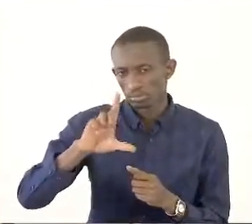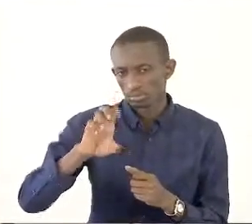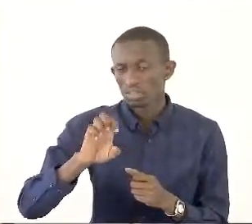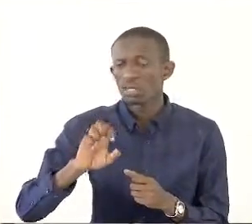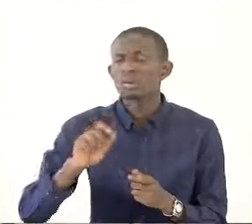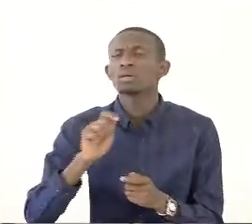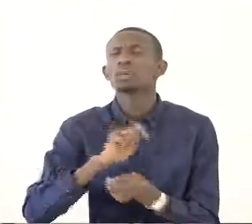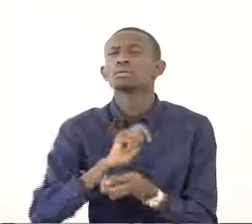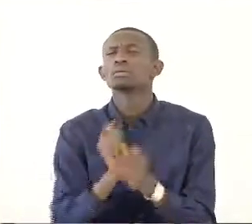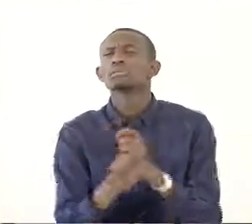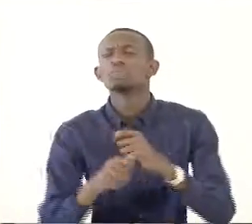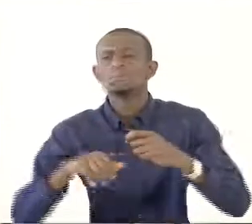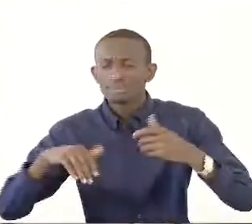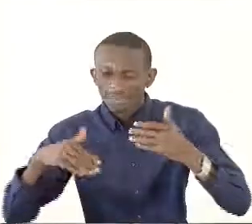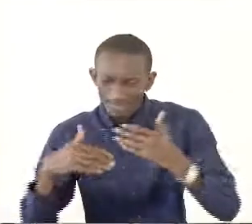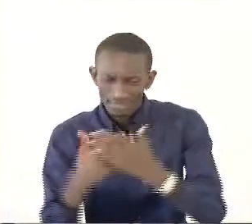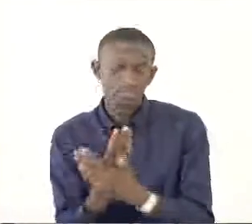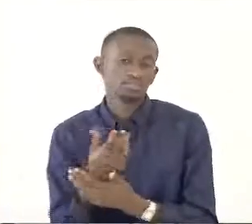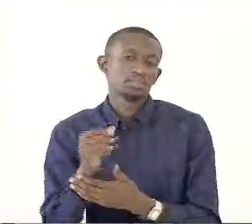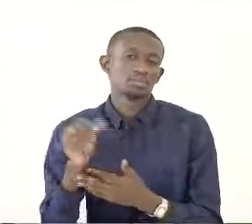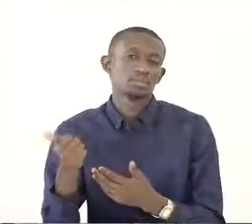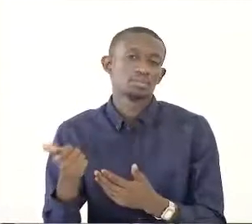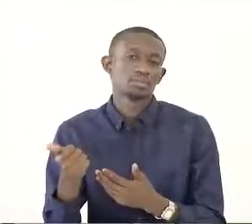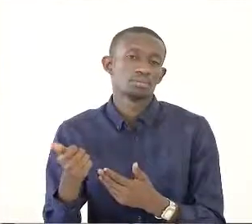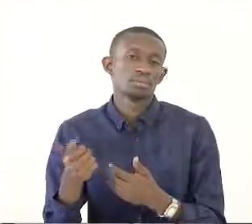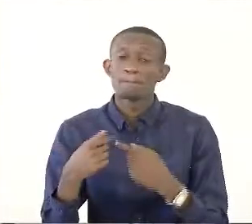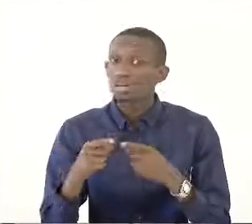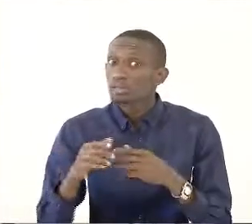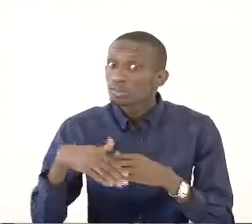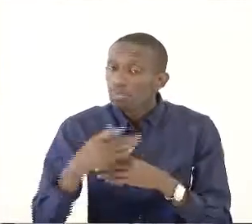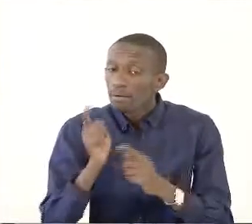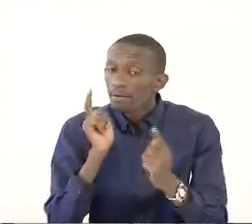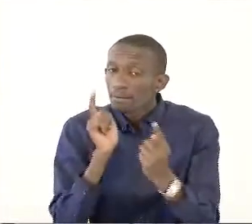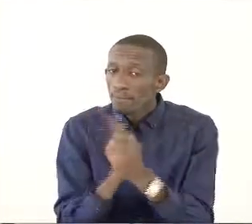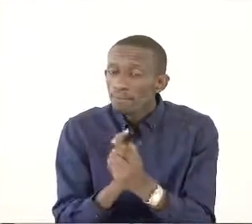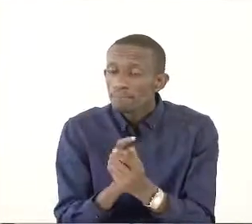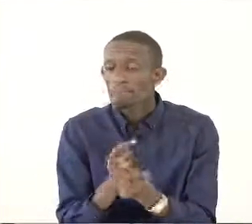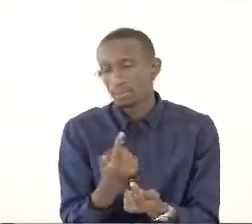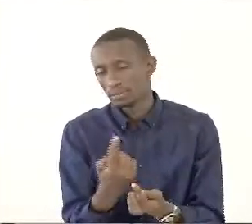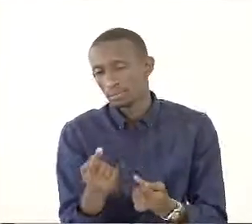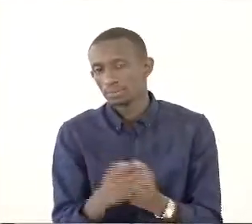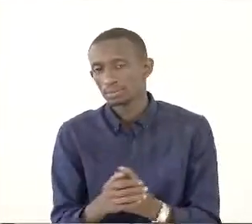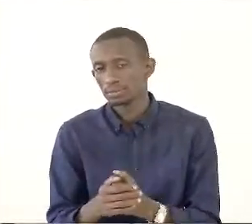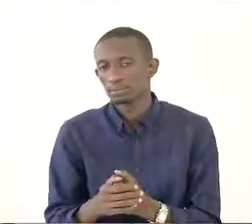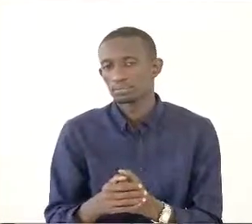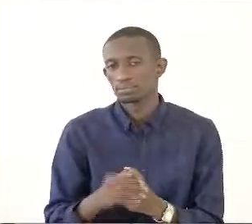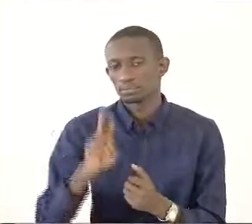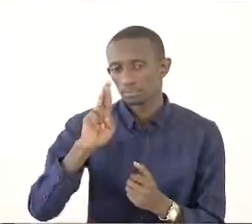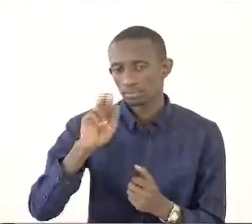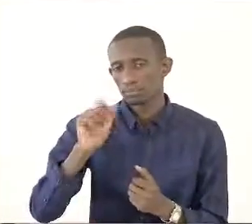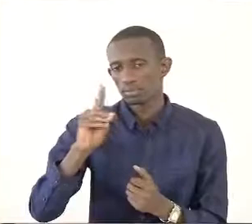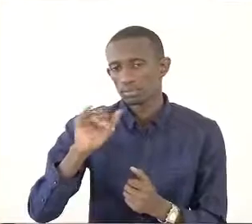but after emitting a particle or a radiation. Radiation, we are saying, is that gamma